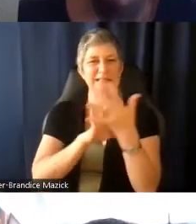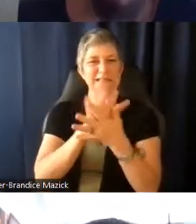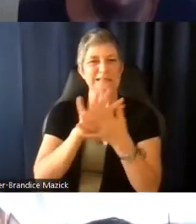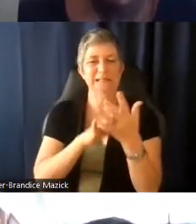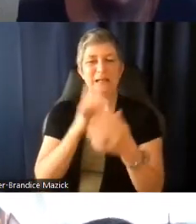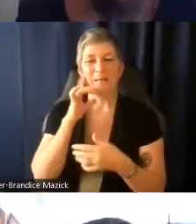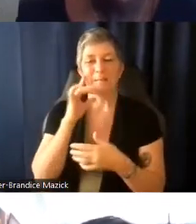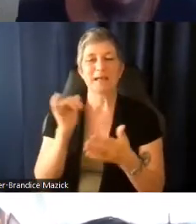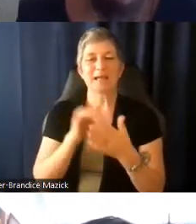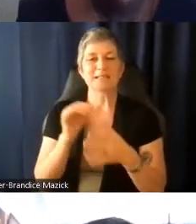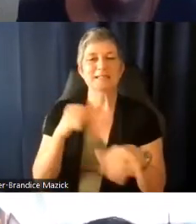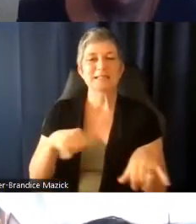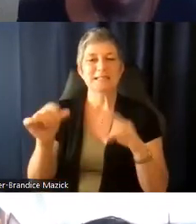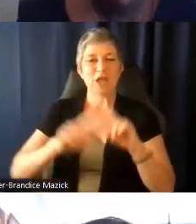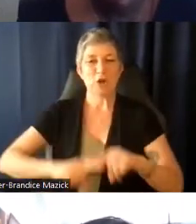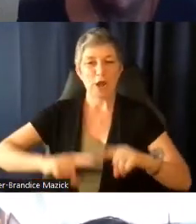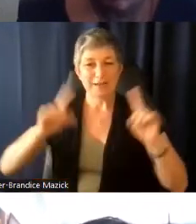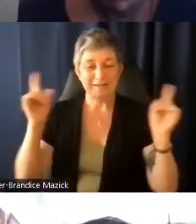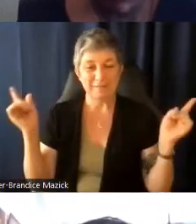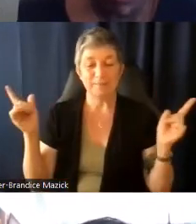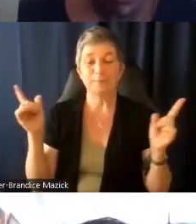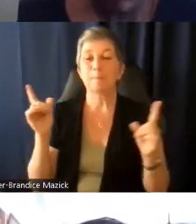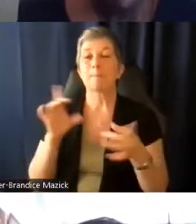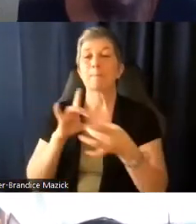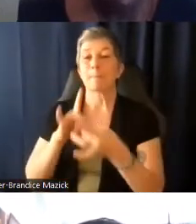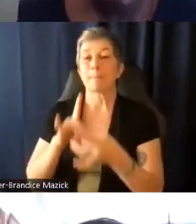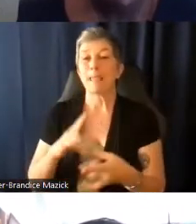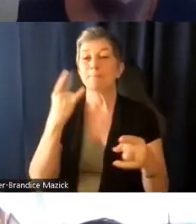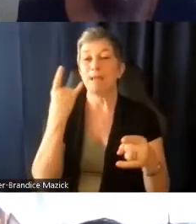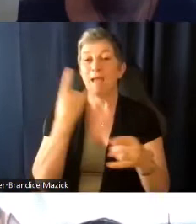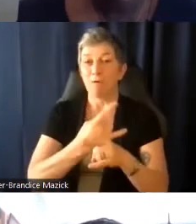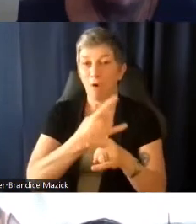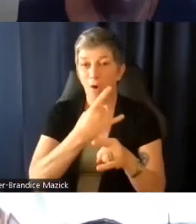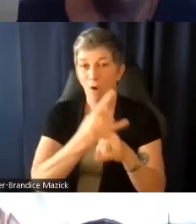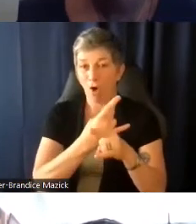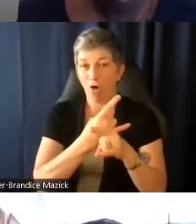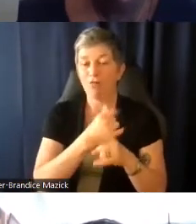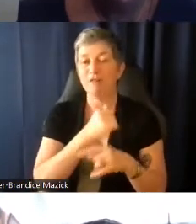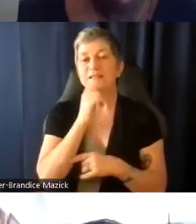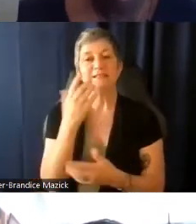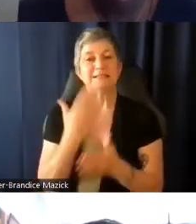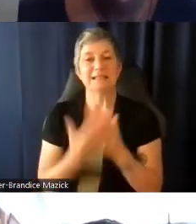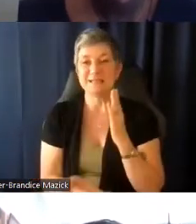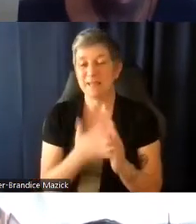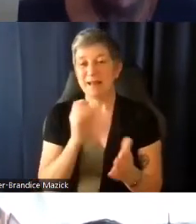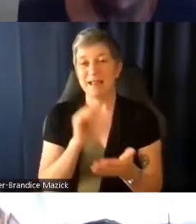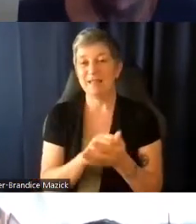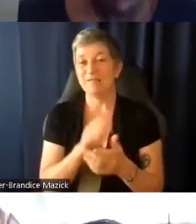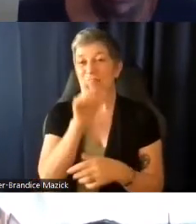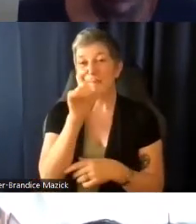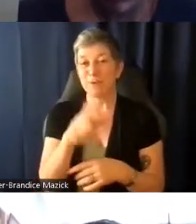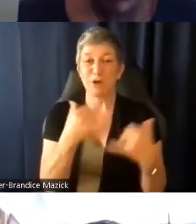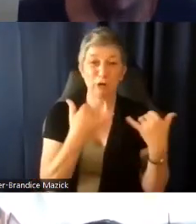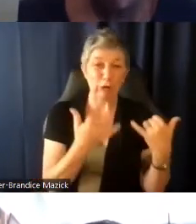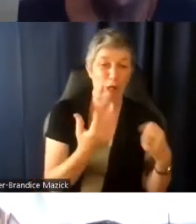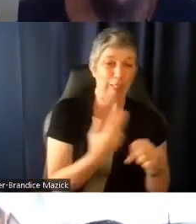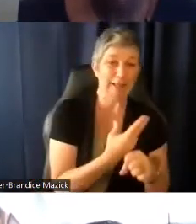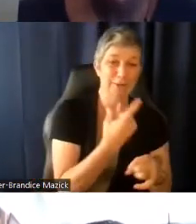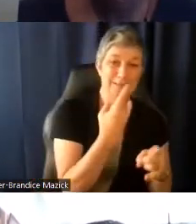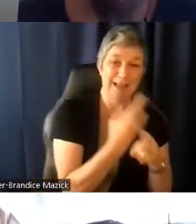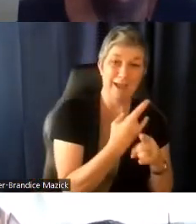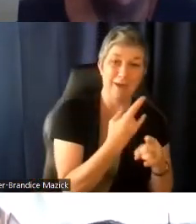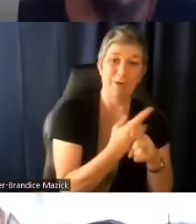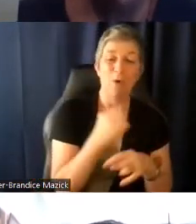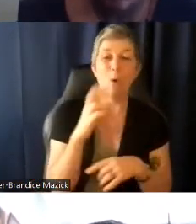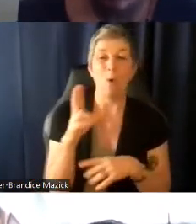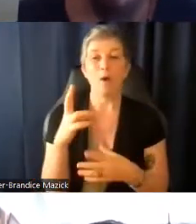standards are different. So yes, when it comes to alcohol, it does not matter if the person is currently abusing alcohol or if